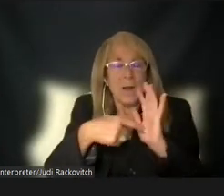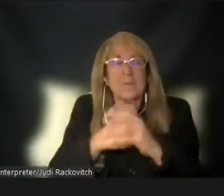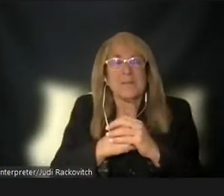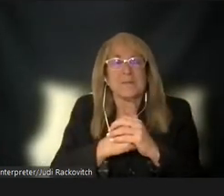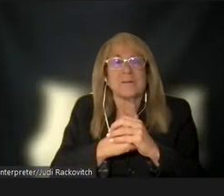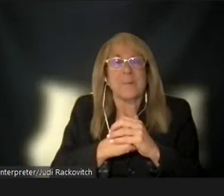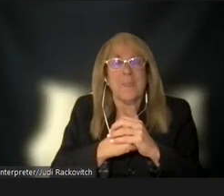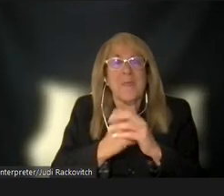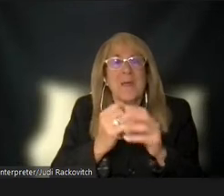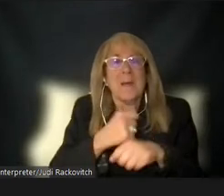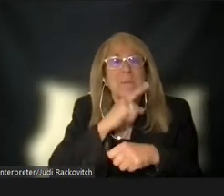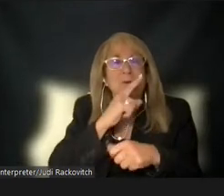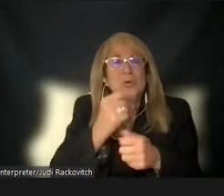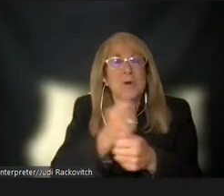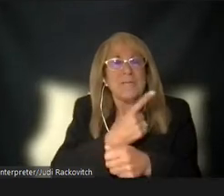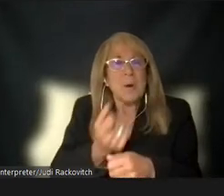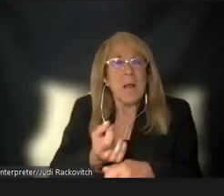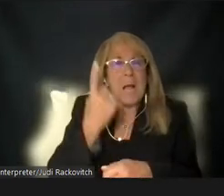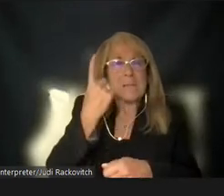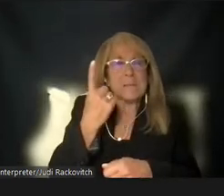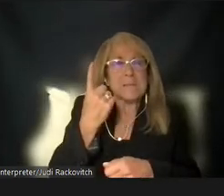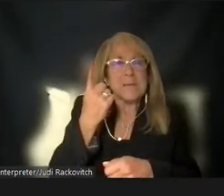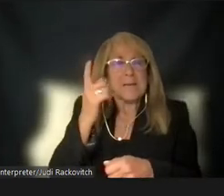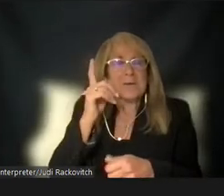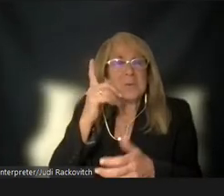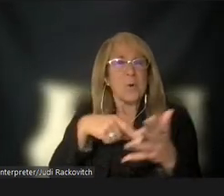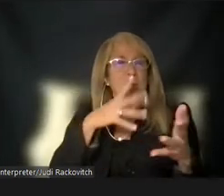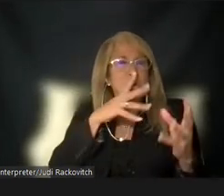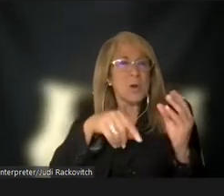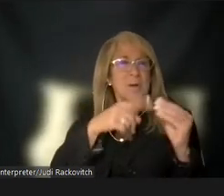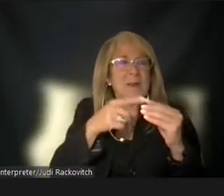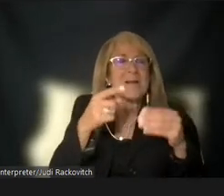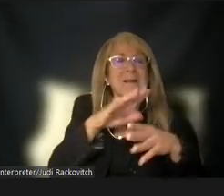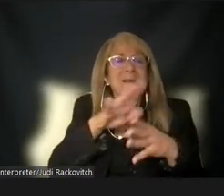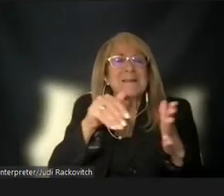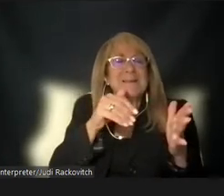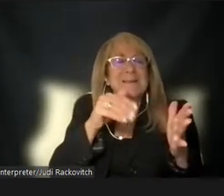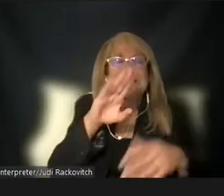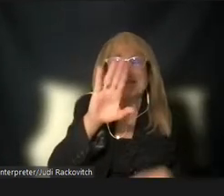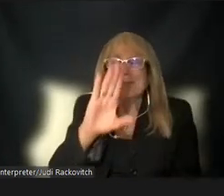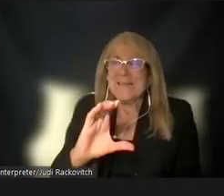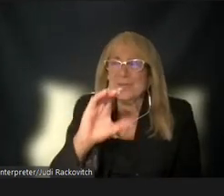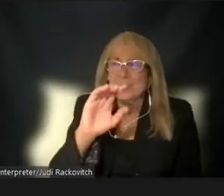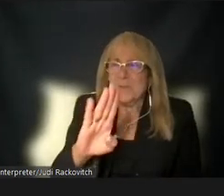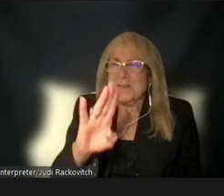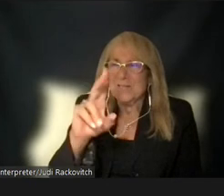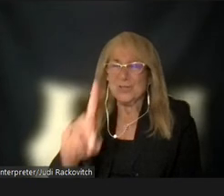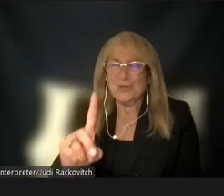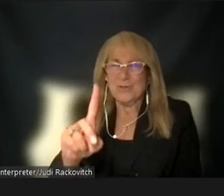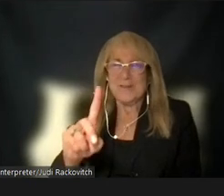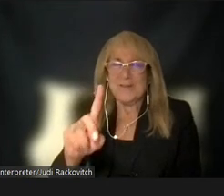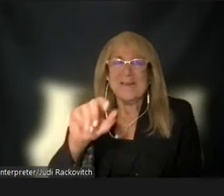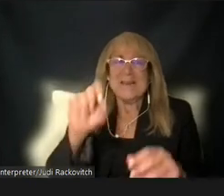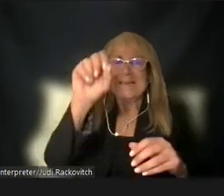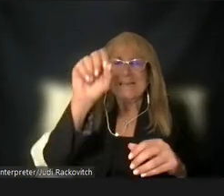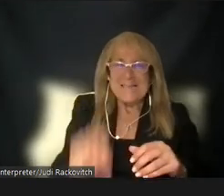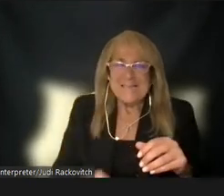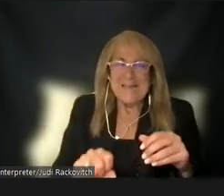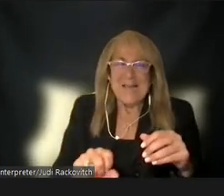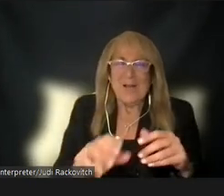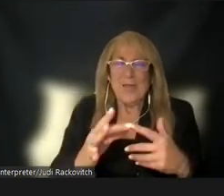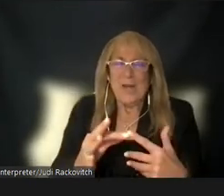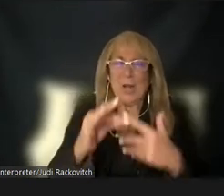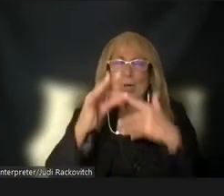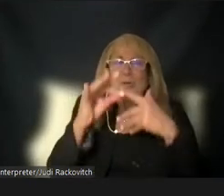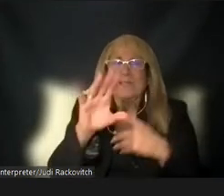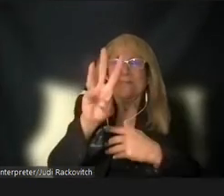To make sure everyone understands the area about which we're speaking, Central Business District tolling program boundary is south of and inclusive of 60th